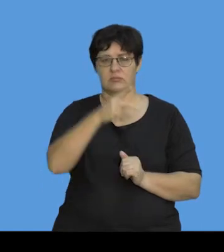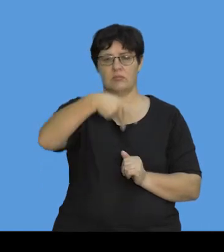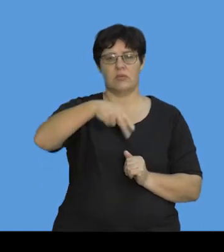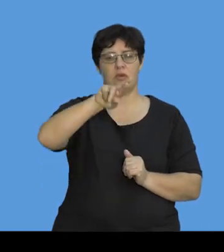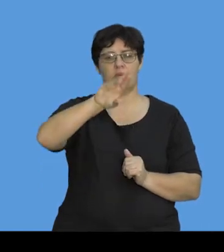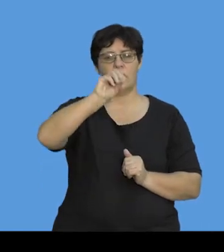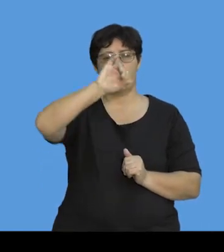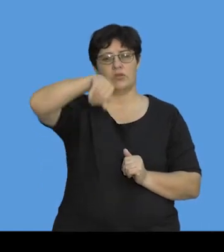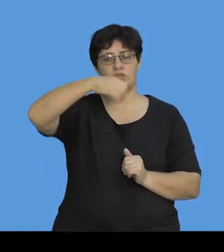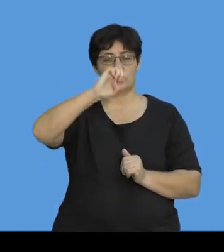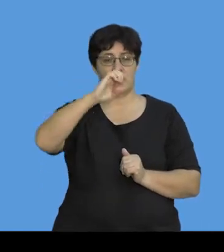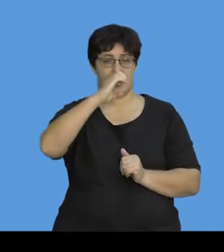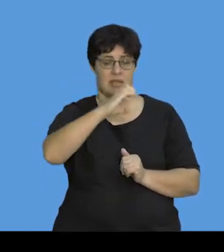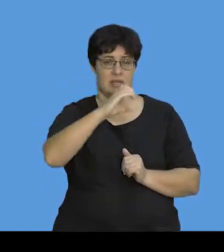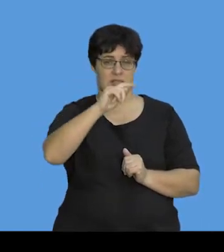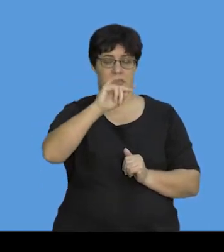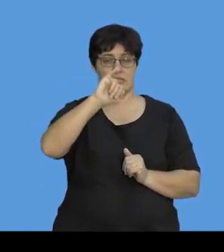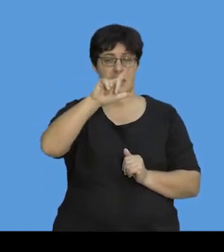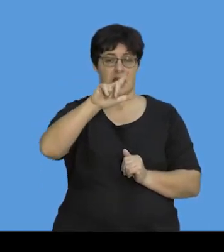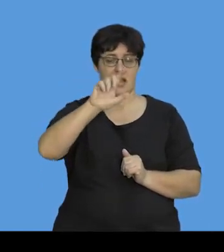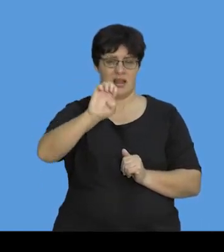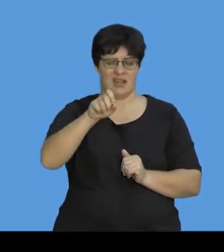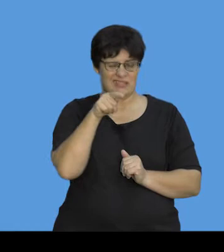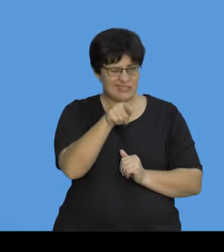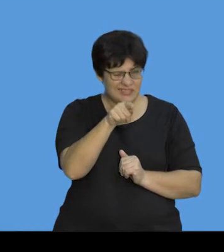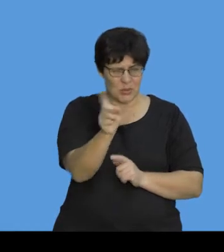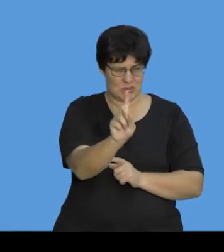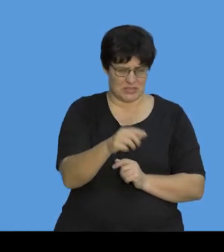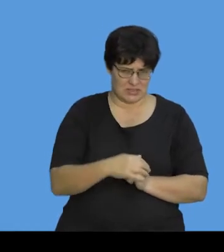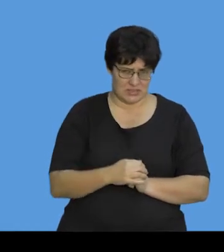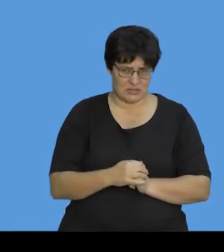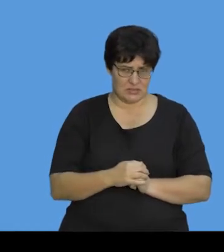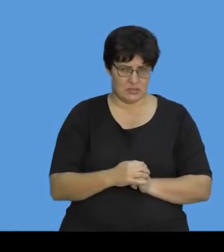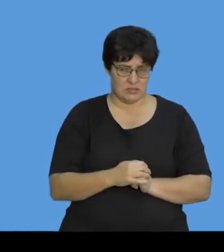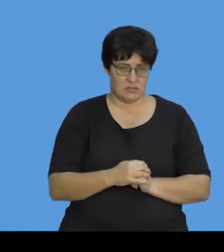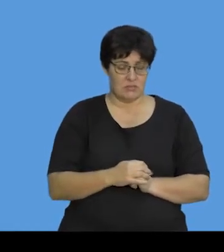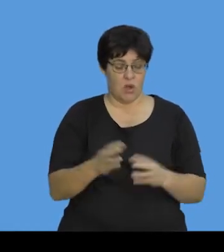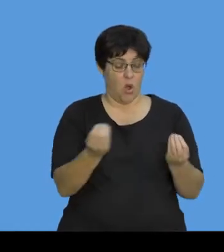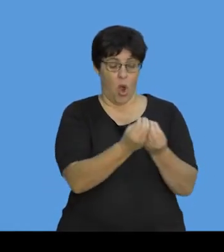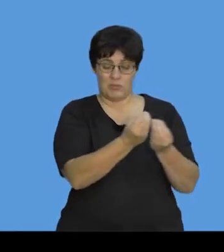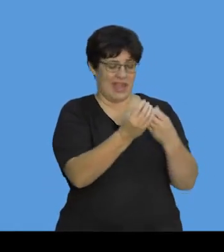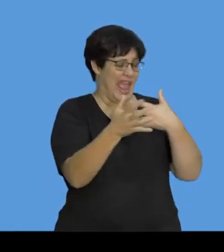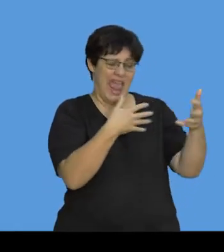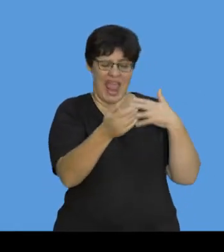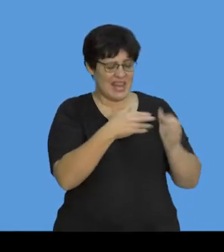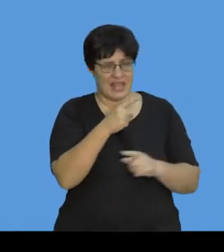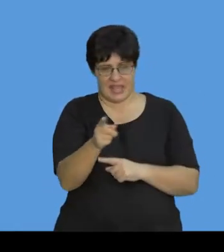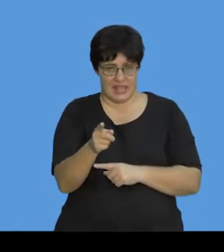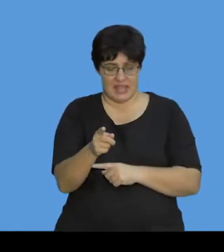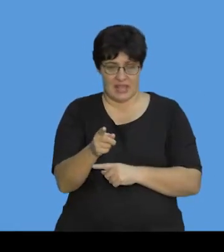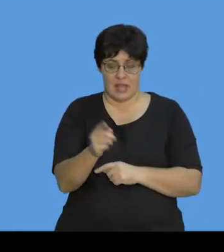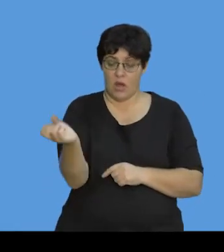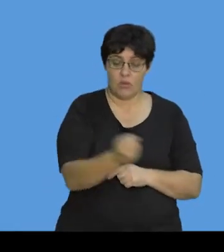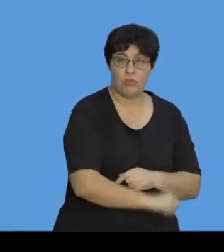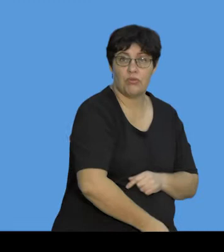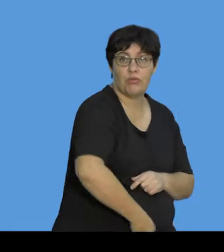projectile. Okay, so a projectile is any object that is being thrown up,